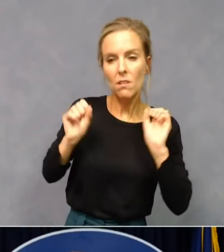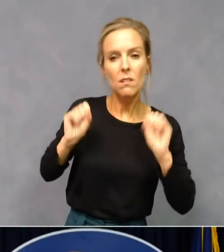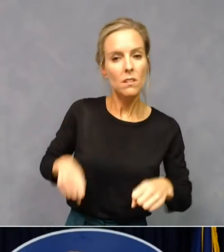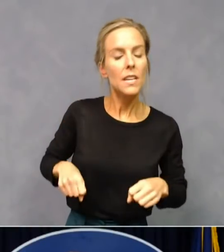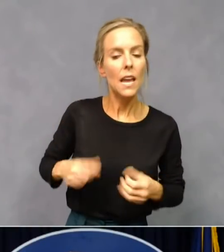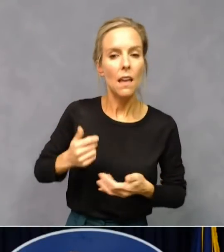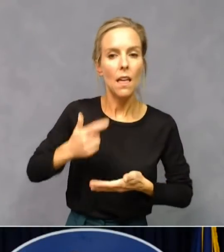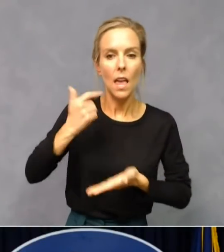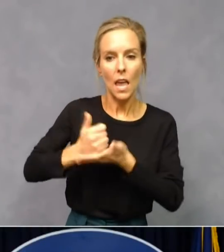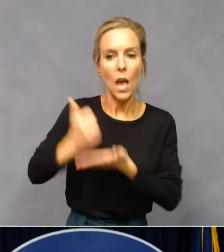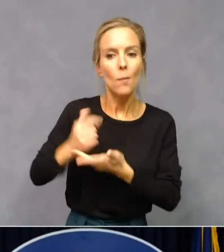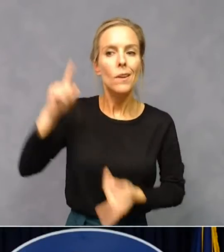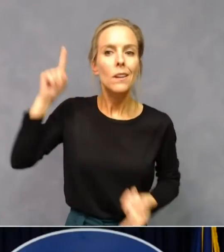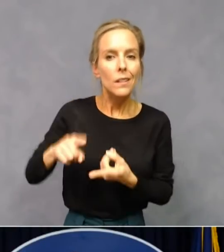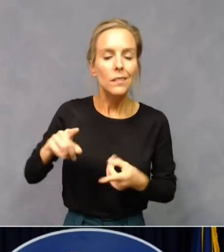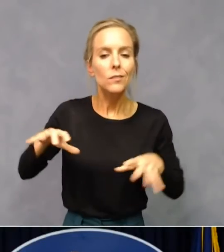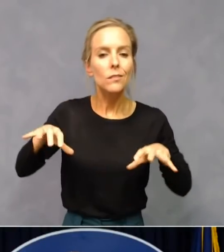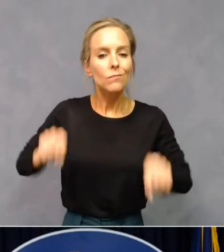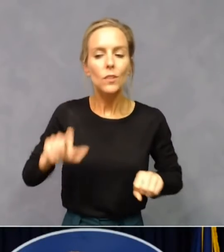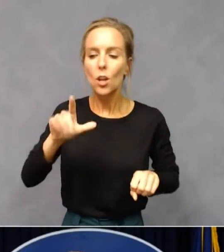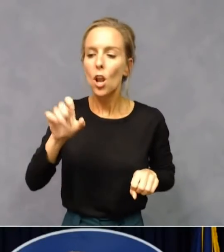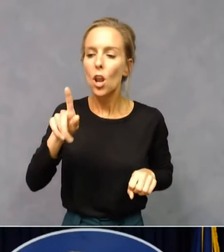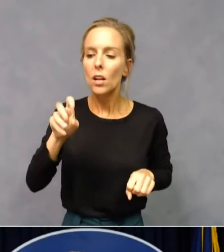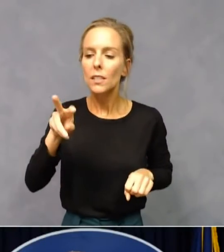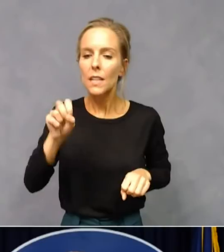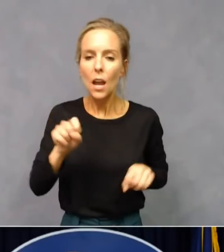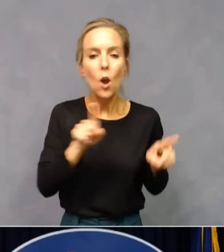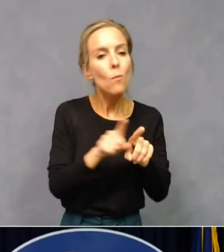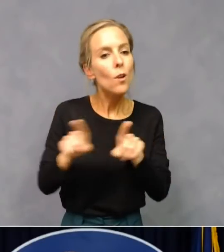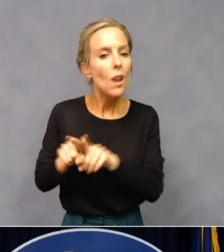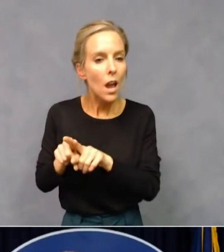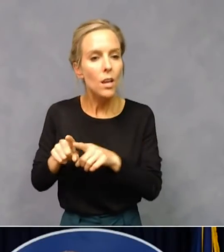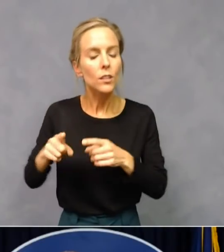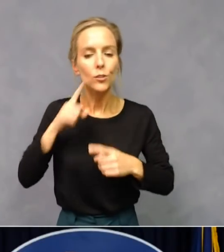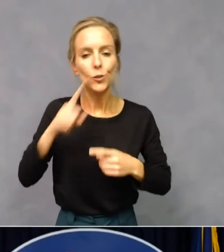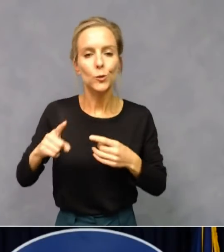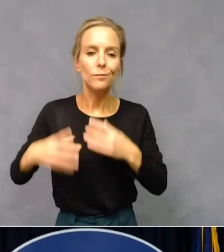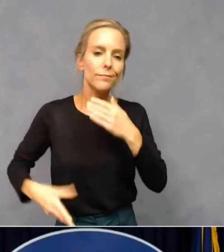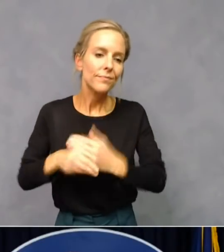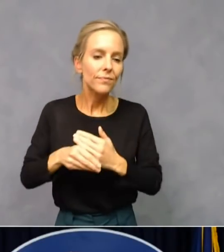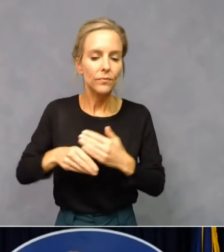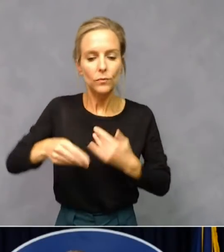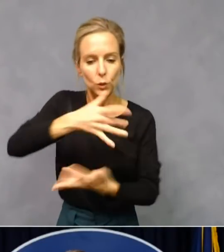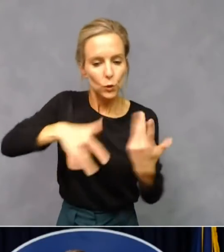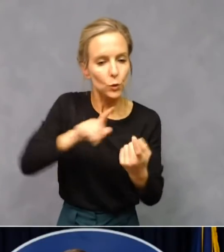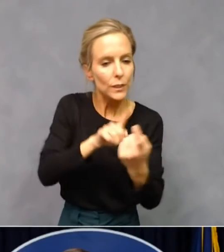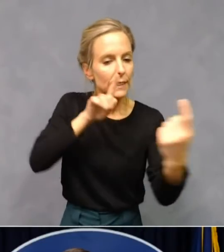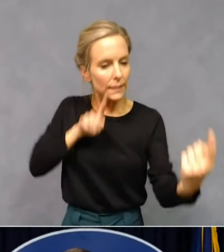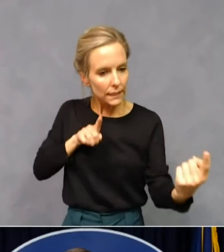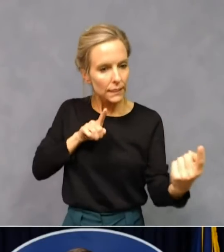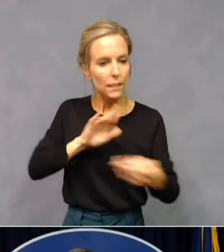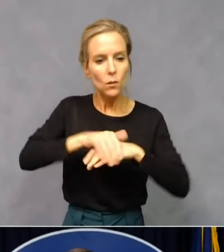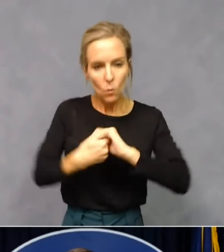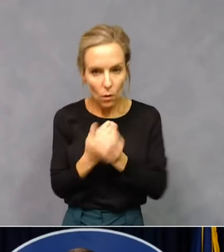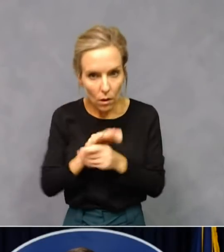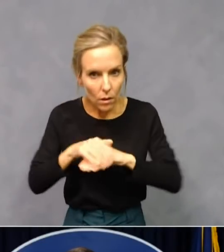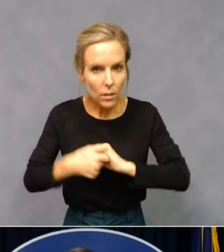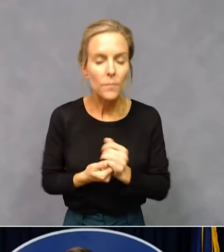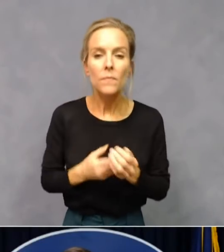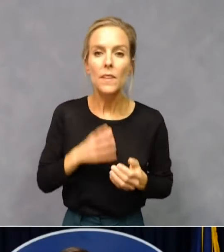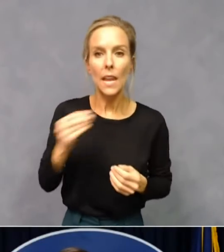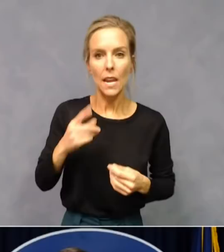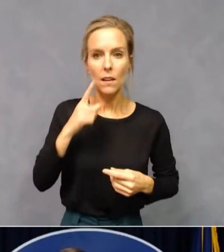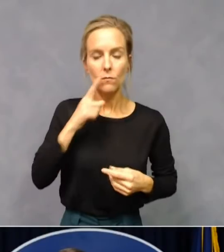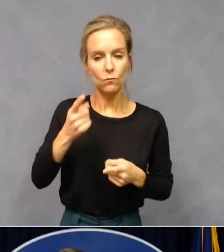especially if combined with other non-pharmaceutical interventions such as social distancing, hand hygiene, and adequate ventilation. So this is